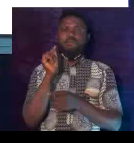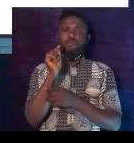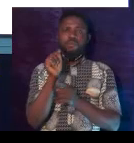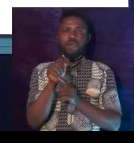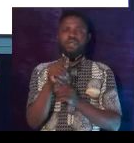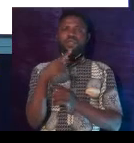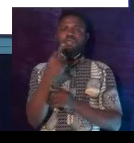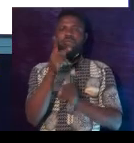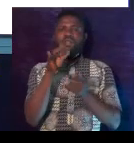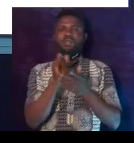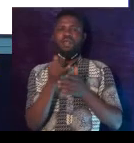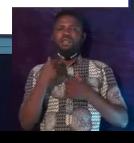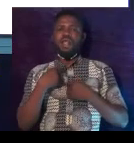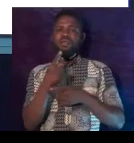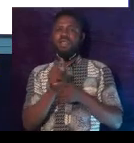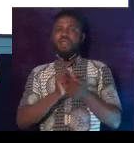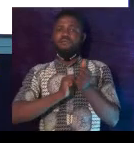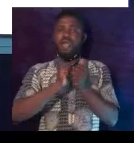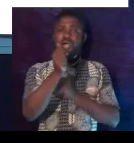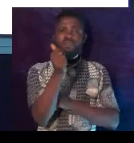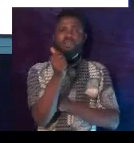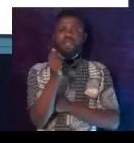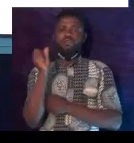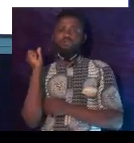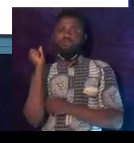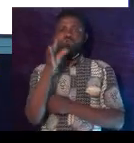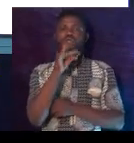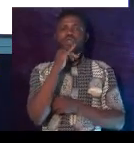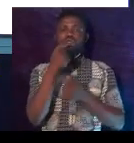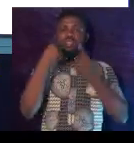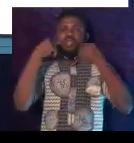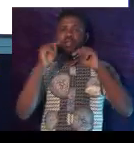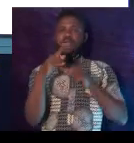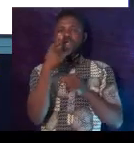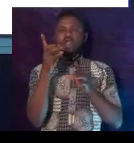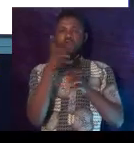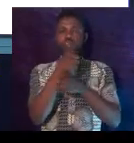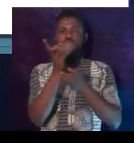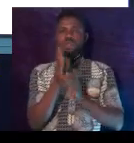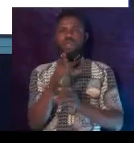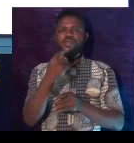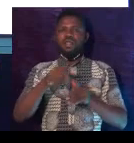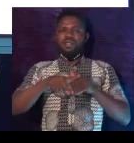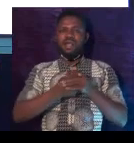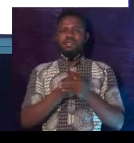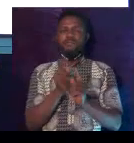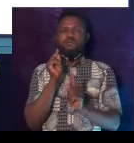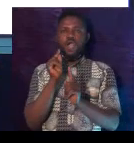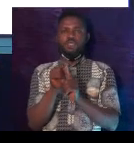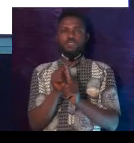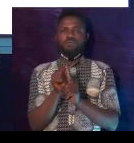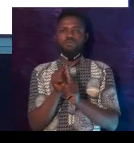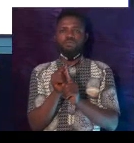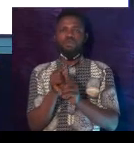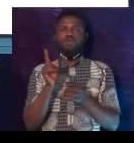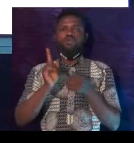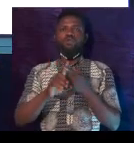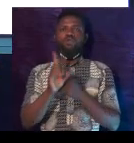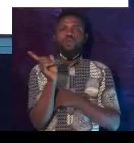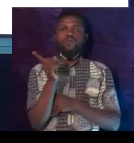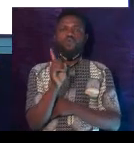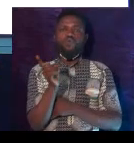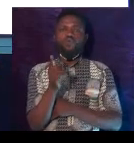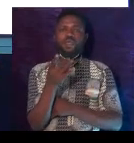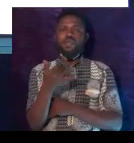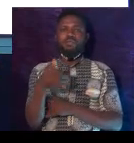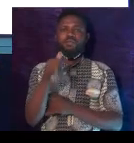person that has the furthest throw is declared the winner. The starting point